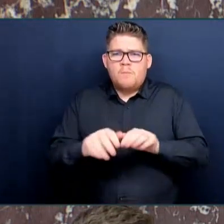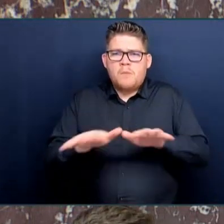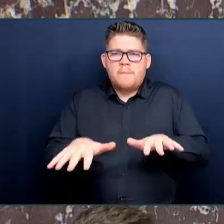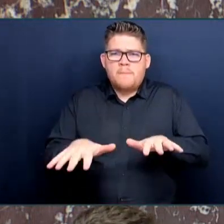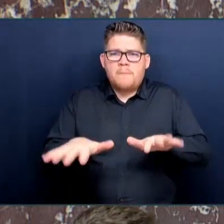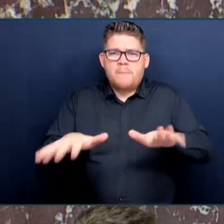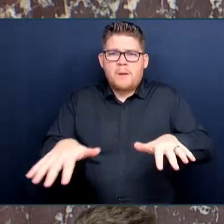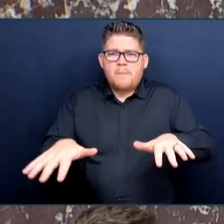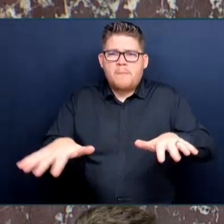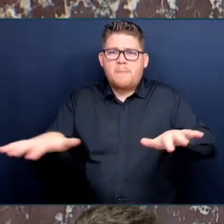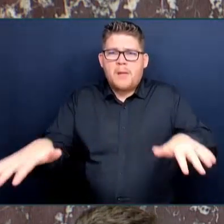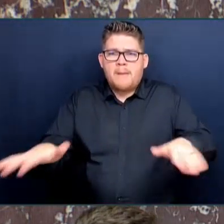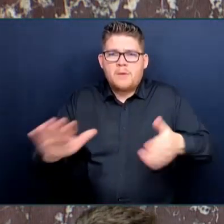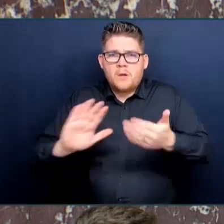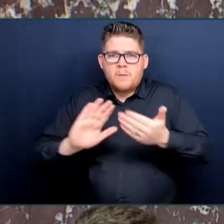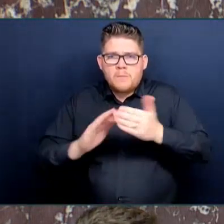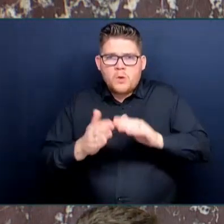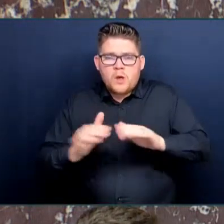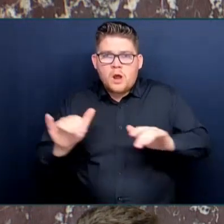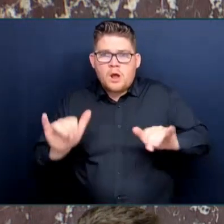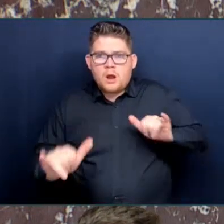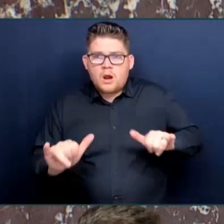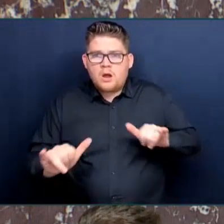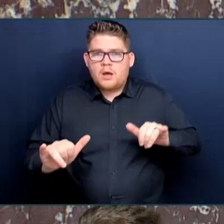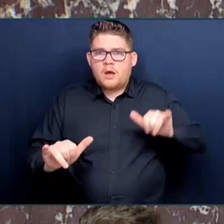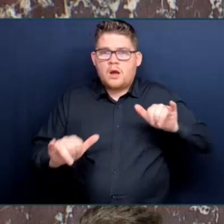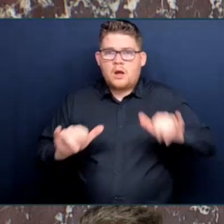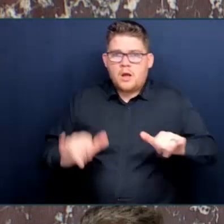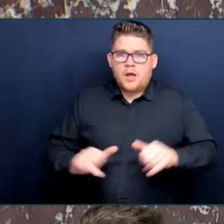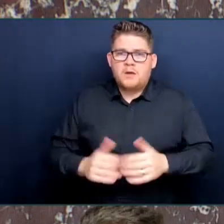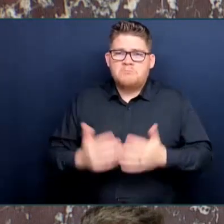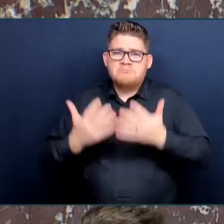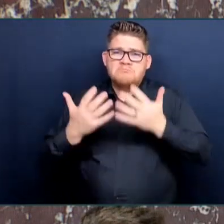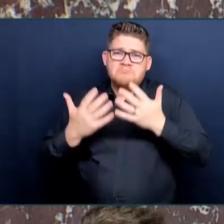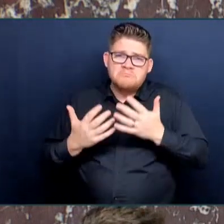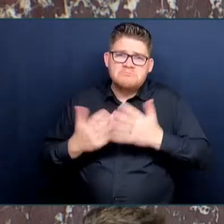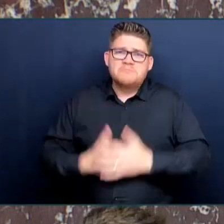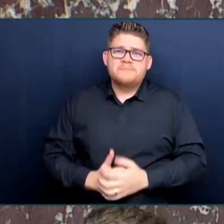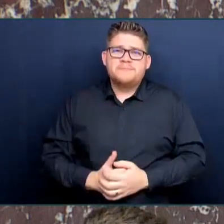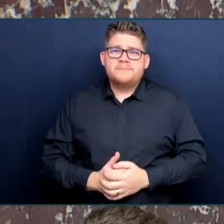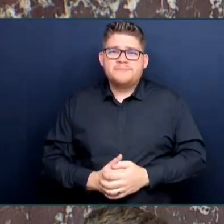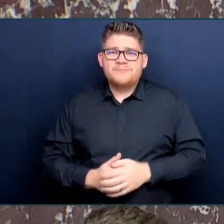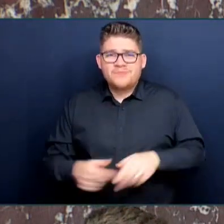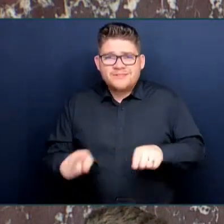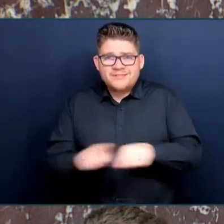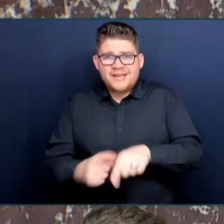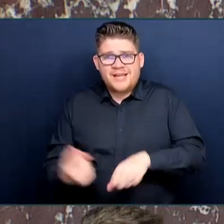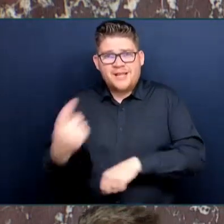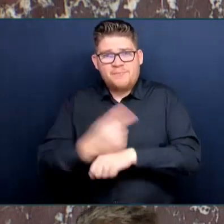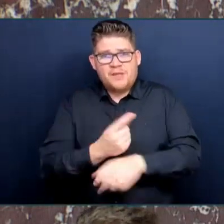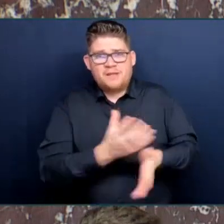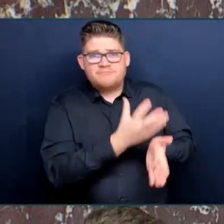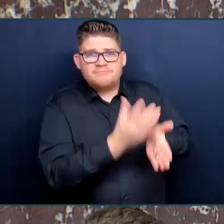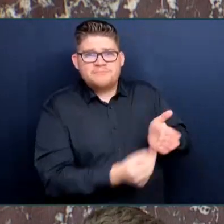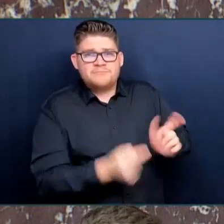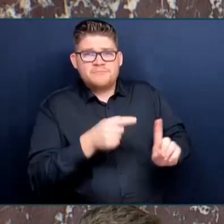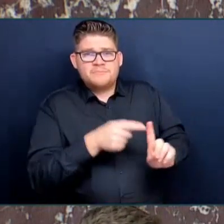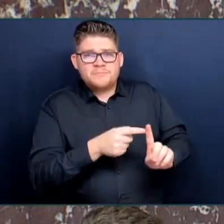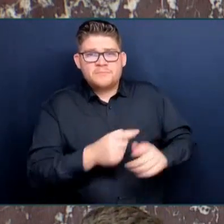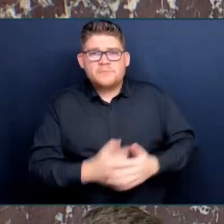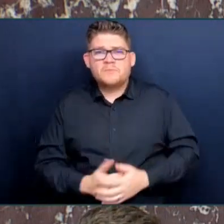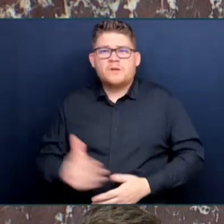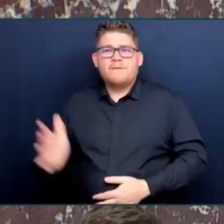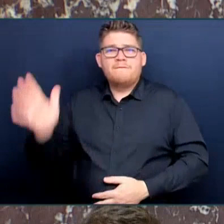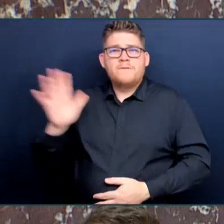on the same day, at the same age, we also lost a former long-serving mayor of Kamloops, Cliff Branchflower. Cliff